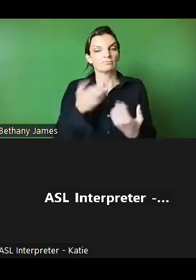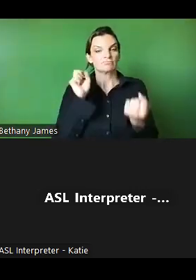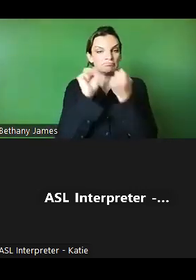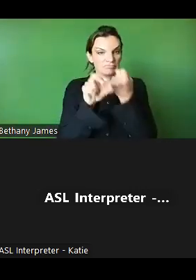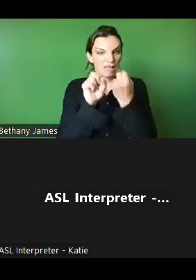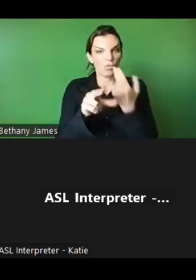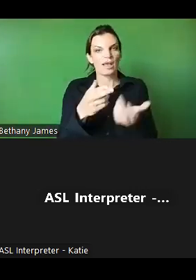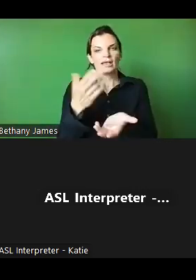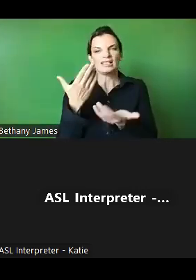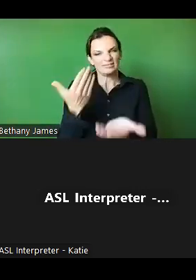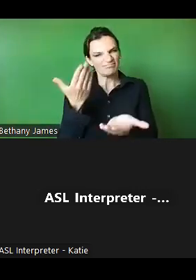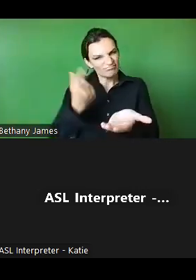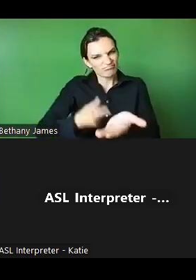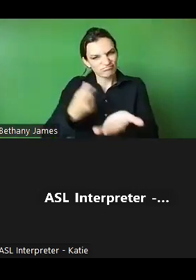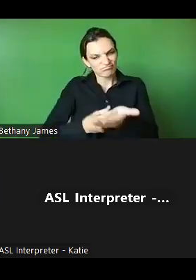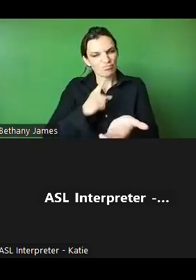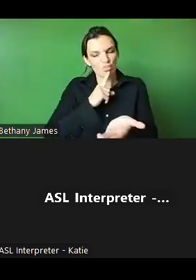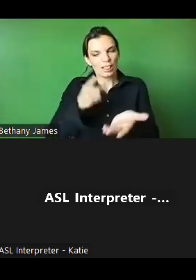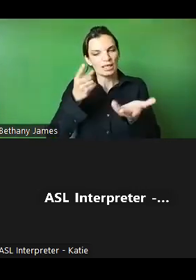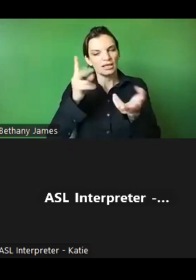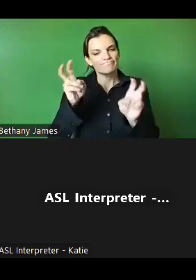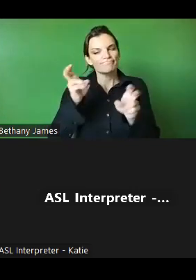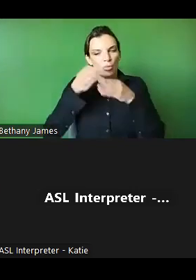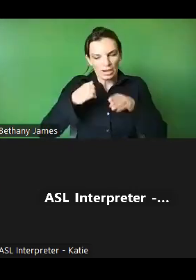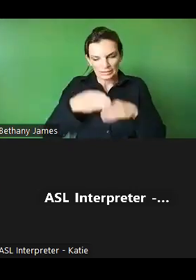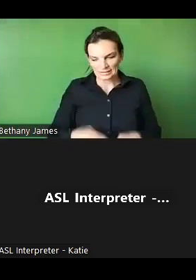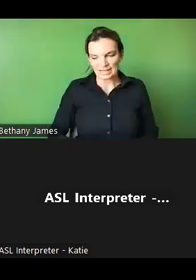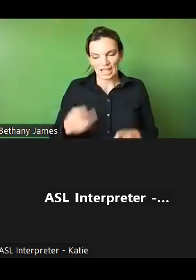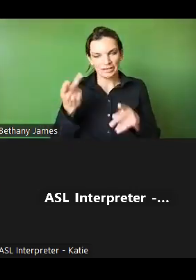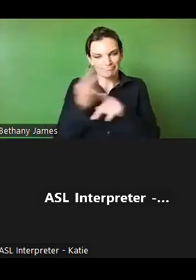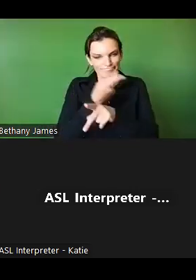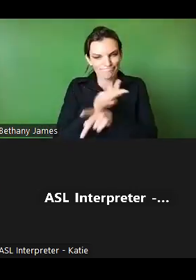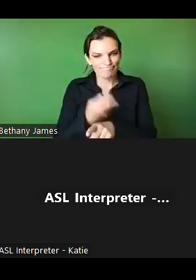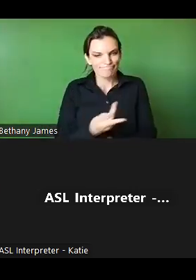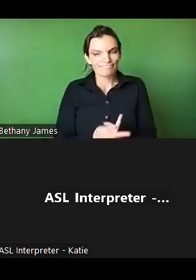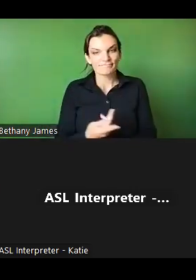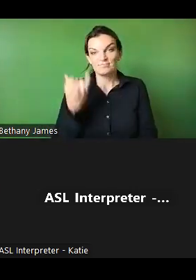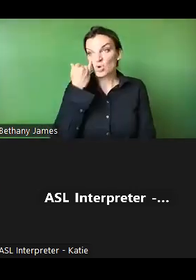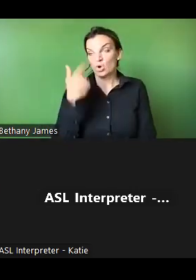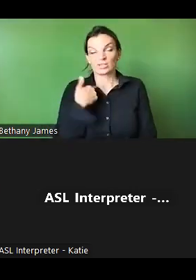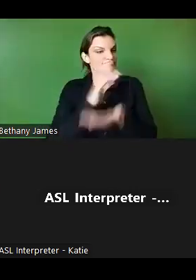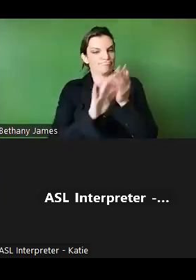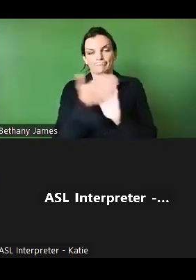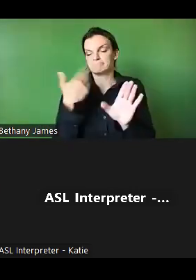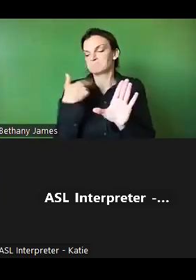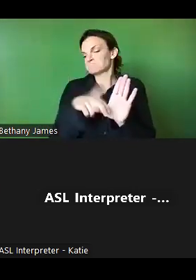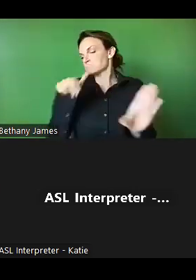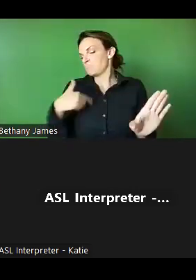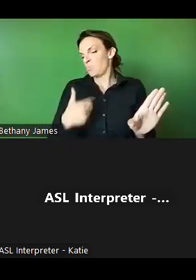Like, let's kind of figure out, let's break it down. And then if it's just, nope, I can't drive, I'm too anxious, I can never do